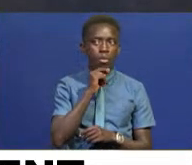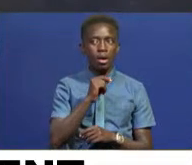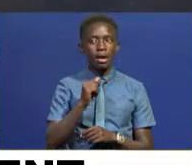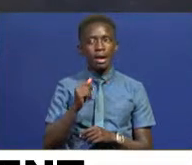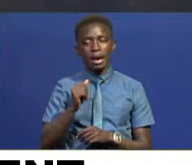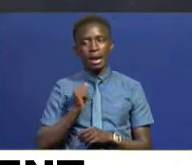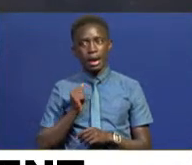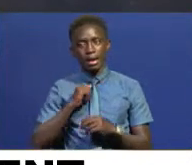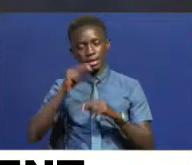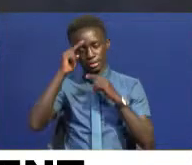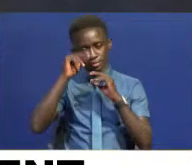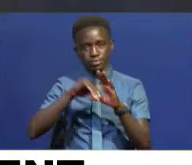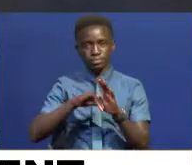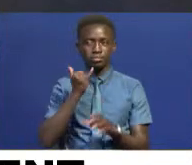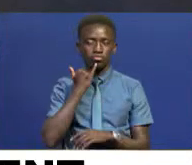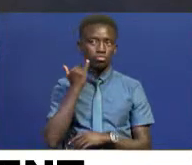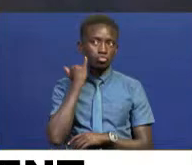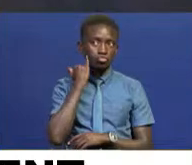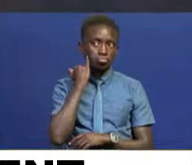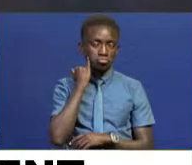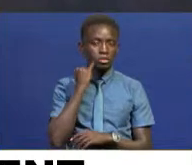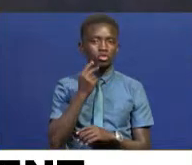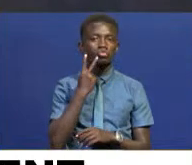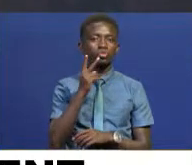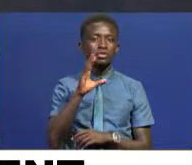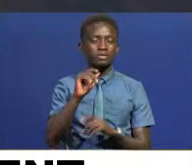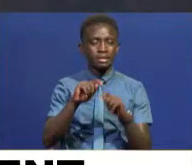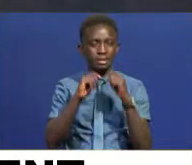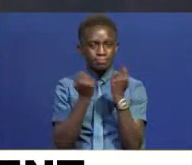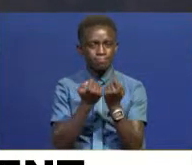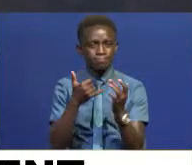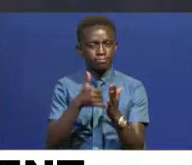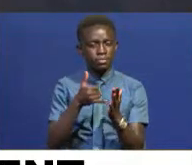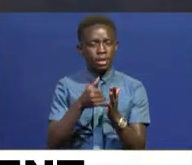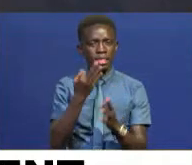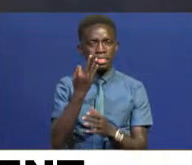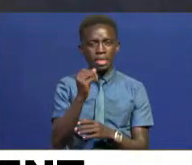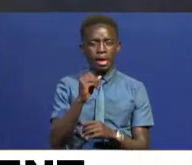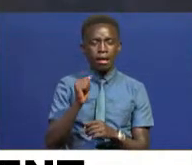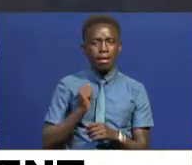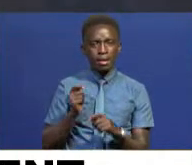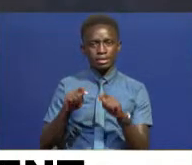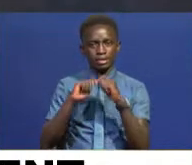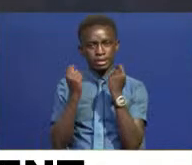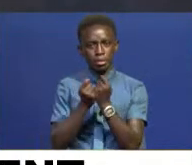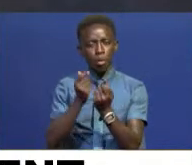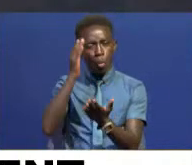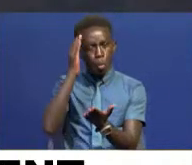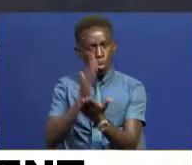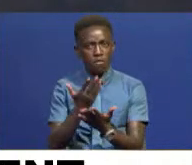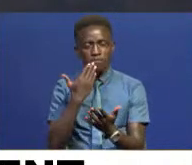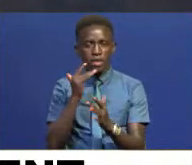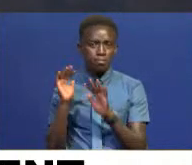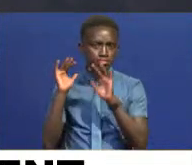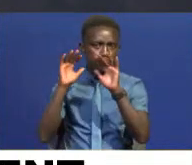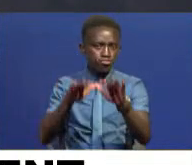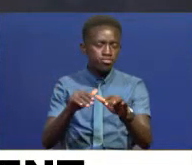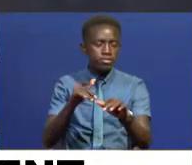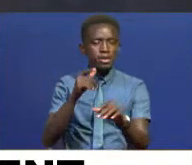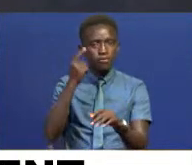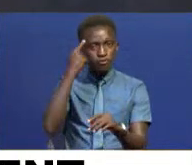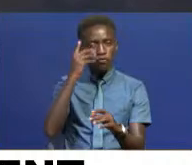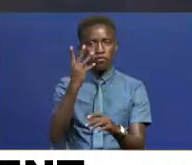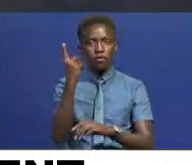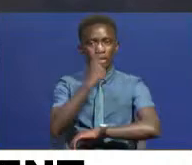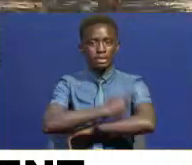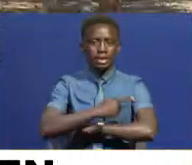Nakuru. 250 teams, including 30 girls teams, have confirmed their presence in Nakuru for the four-day event ending